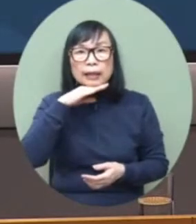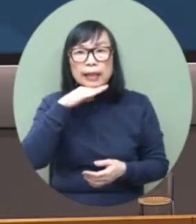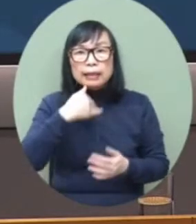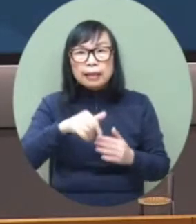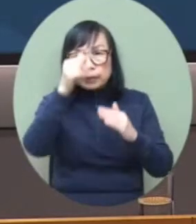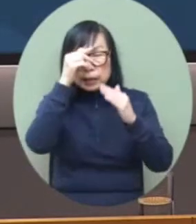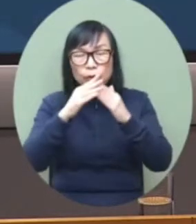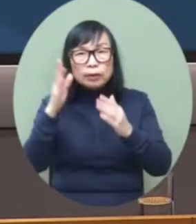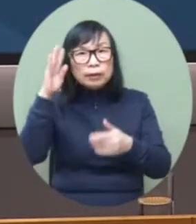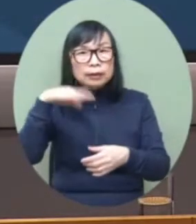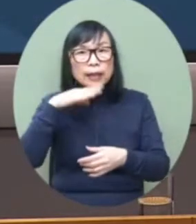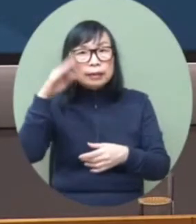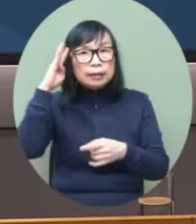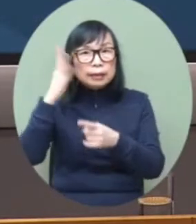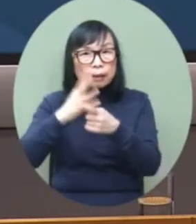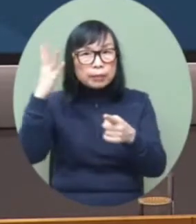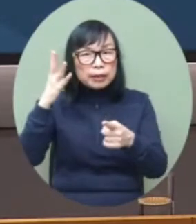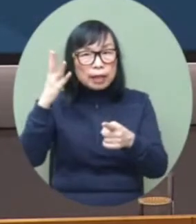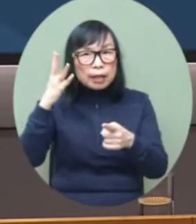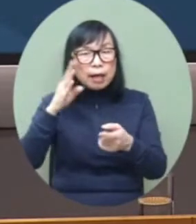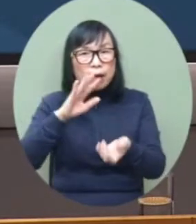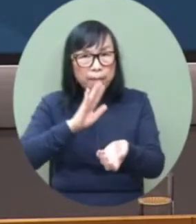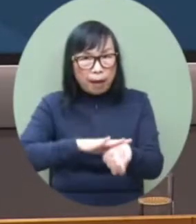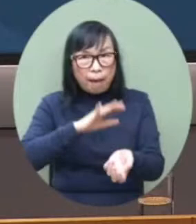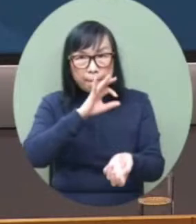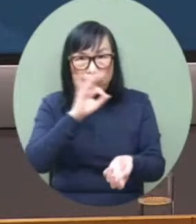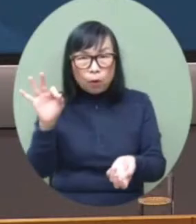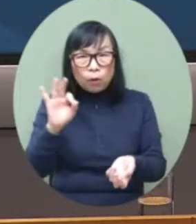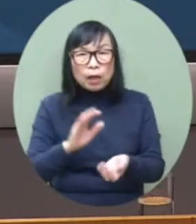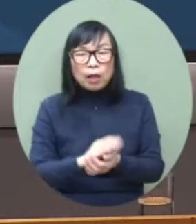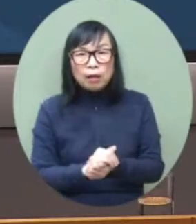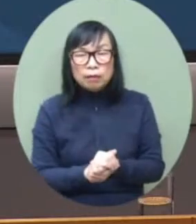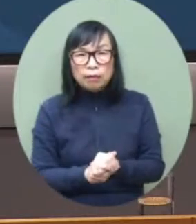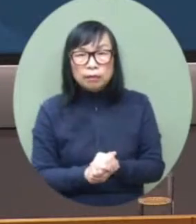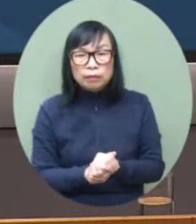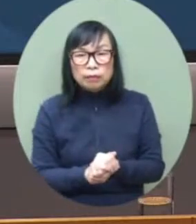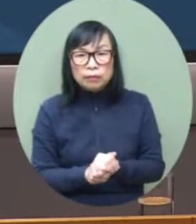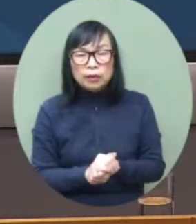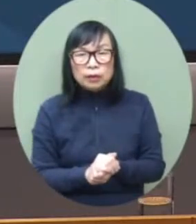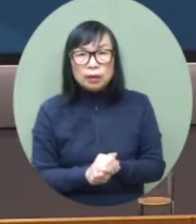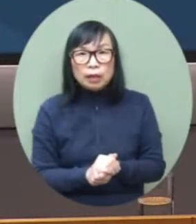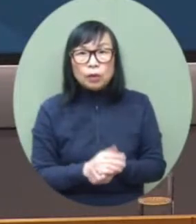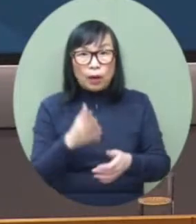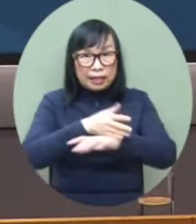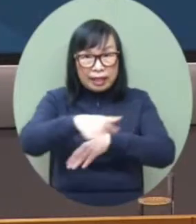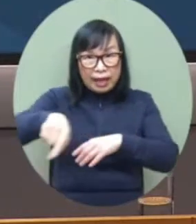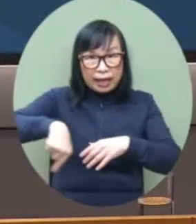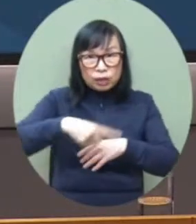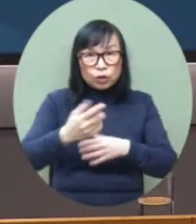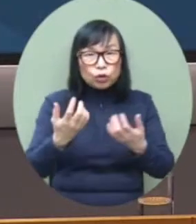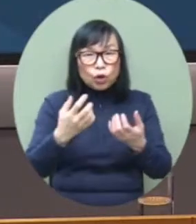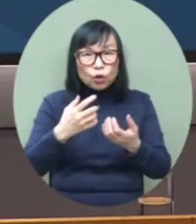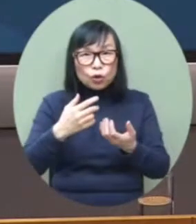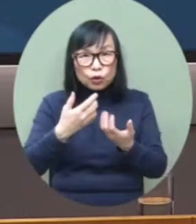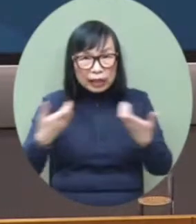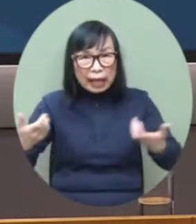For those pending admission, if after 14 days the patient tests